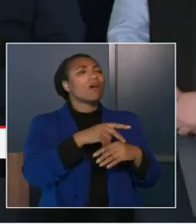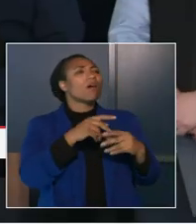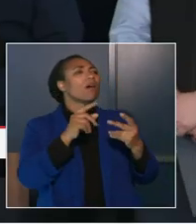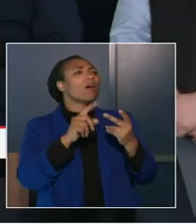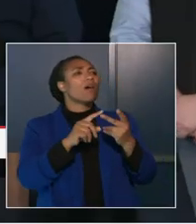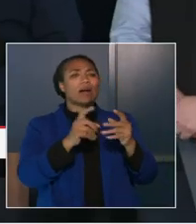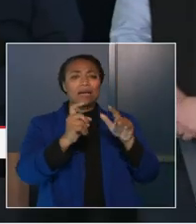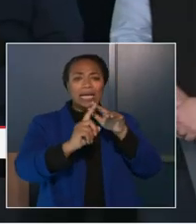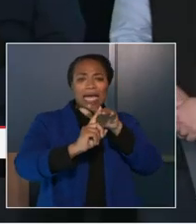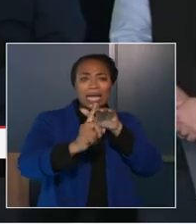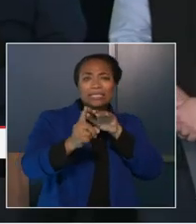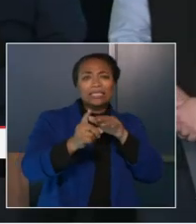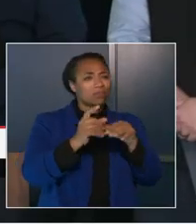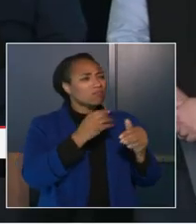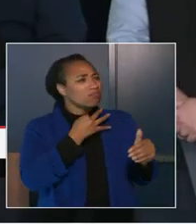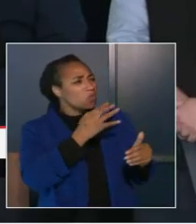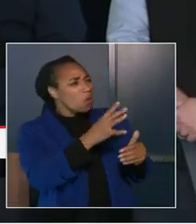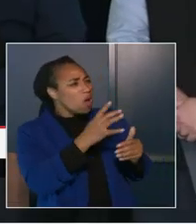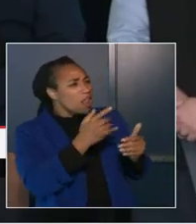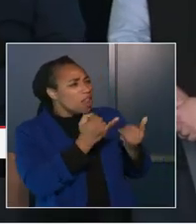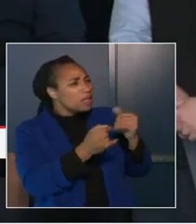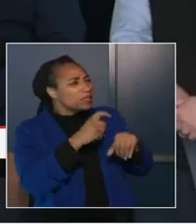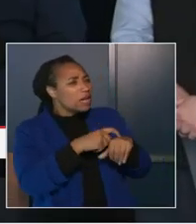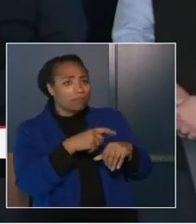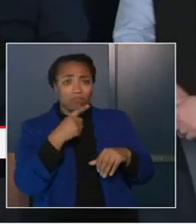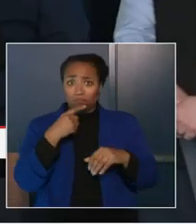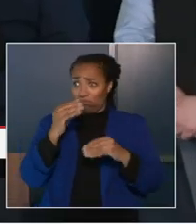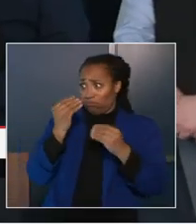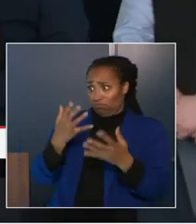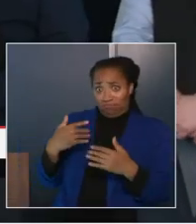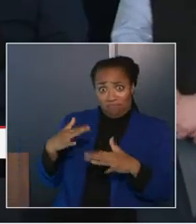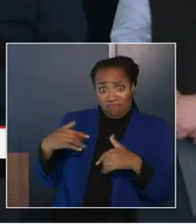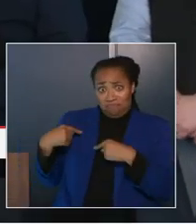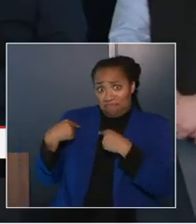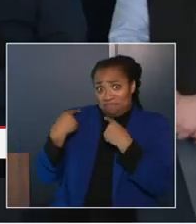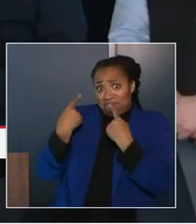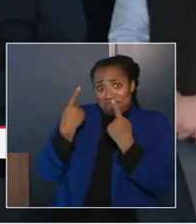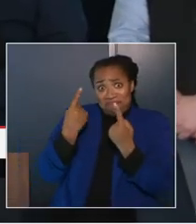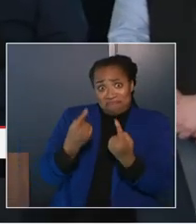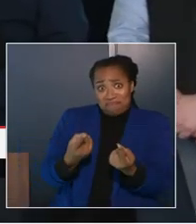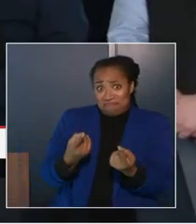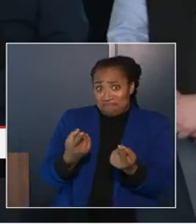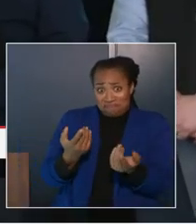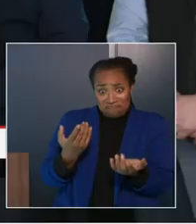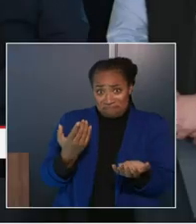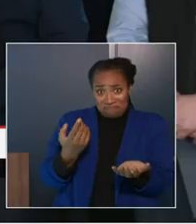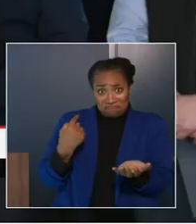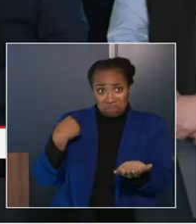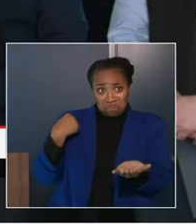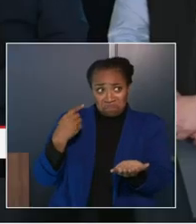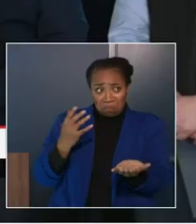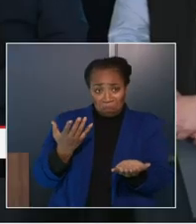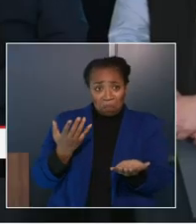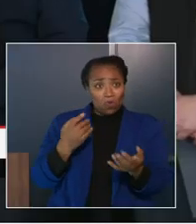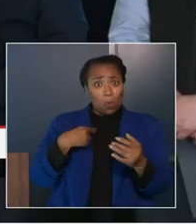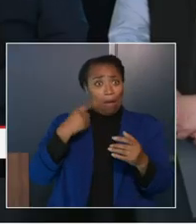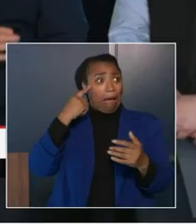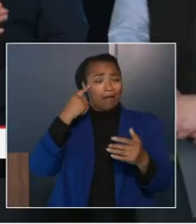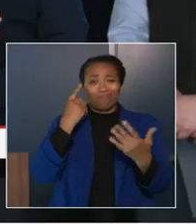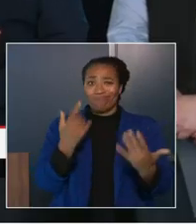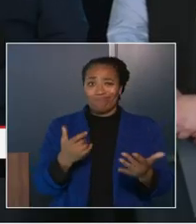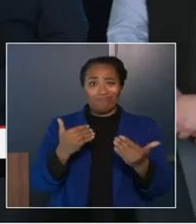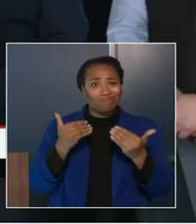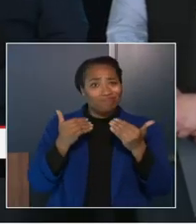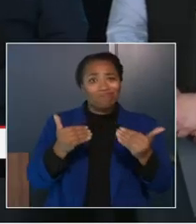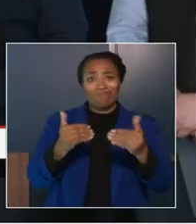of years, so that's probably why you're not remembering it. But we do it anytime we think that we're going to have a good